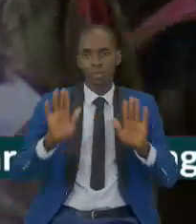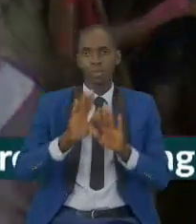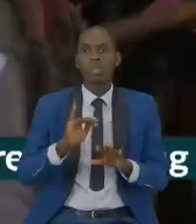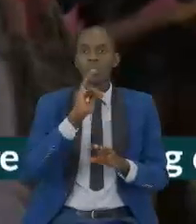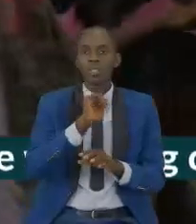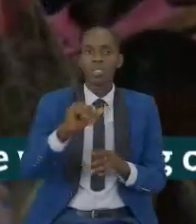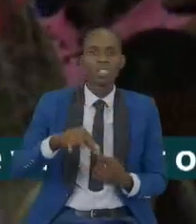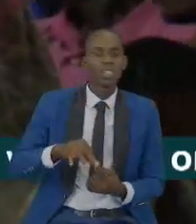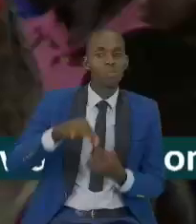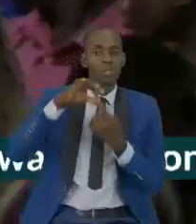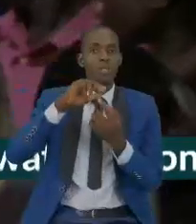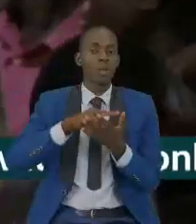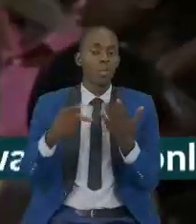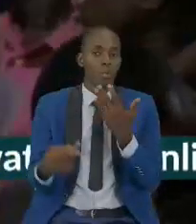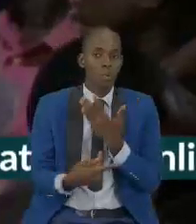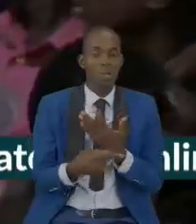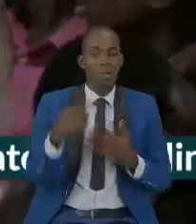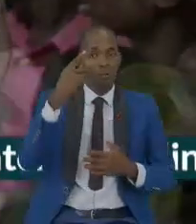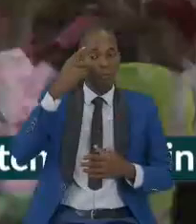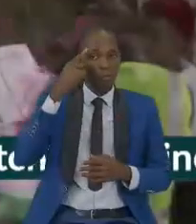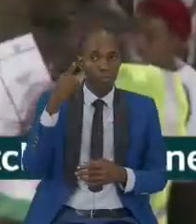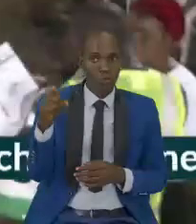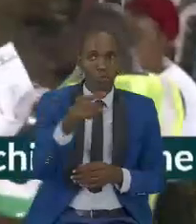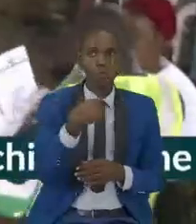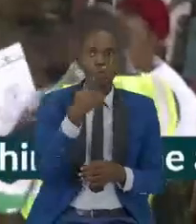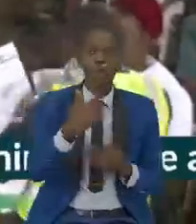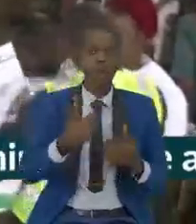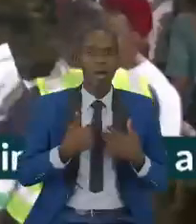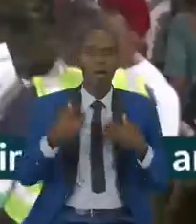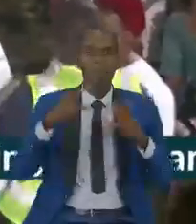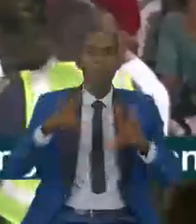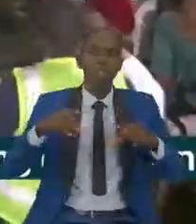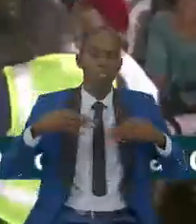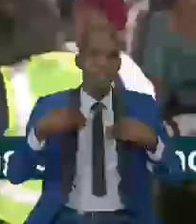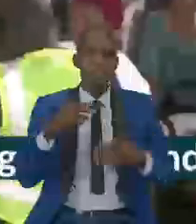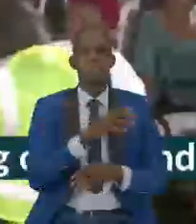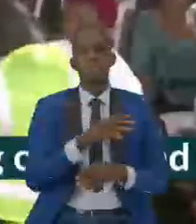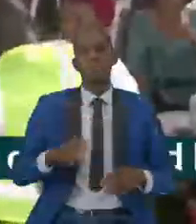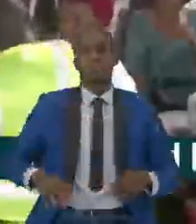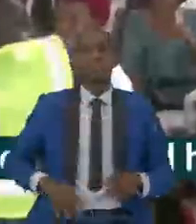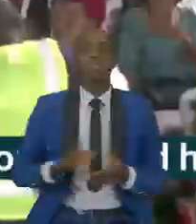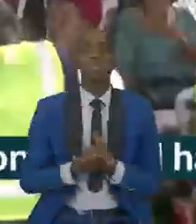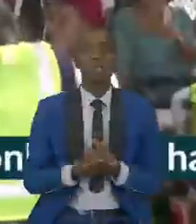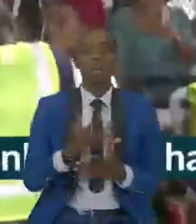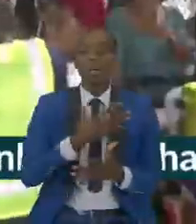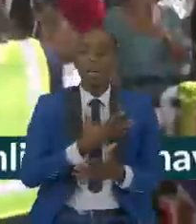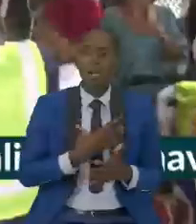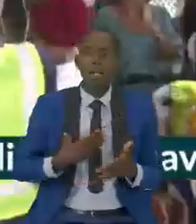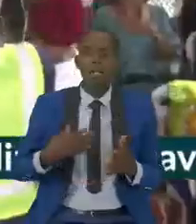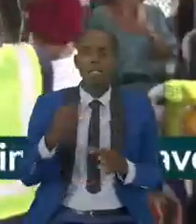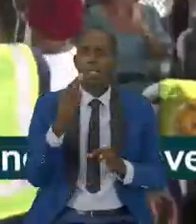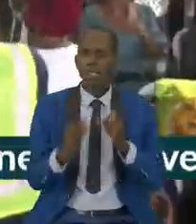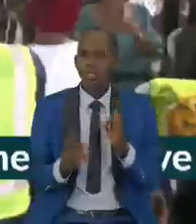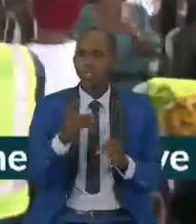And if you also receive miracle during the prayer of our Father and the Lord, please, we want to hear